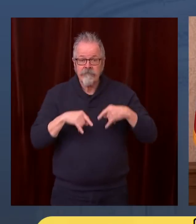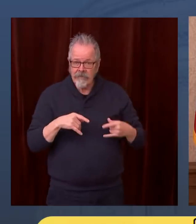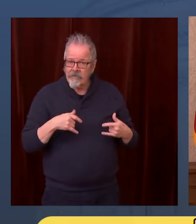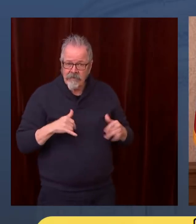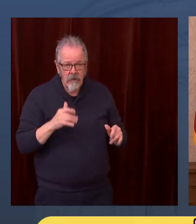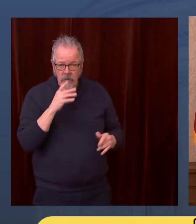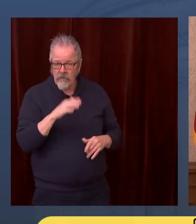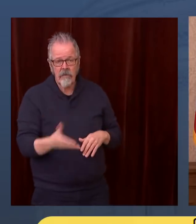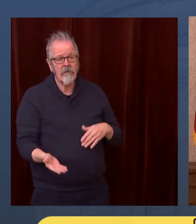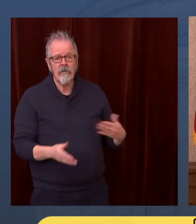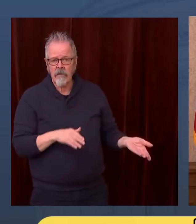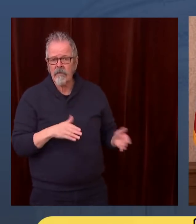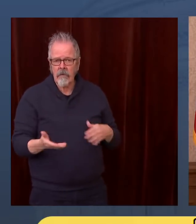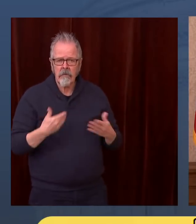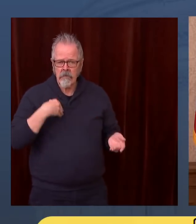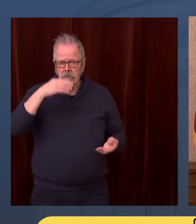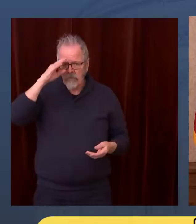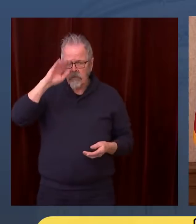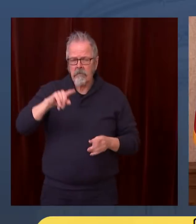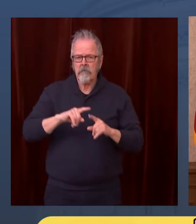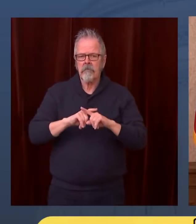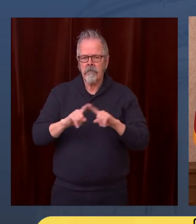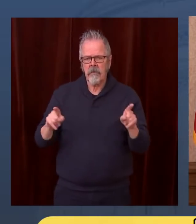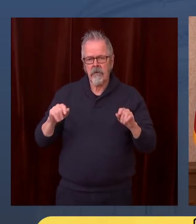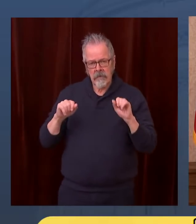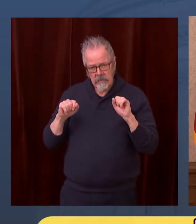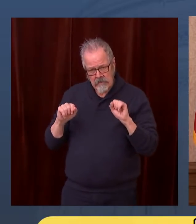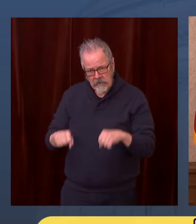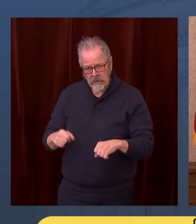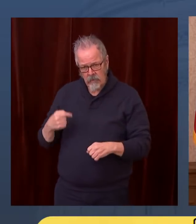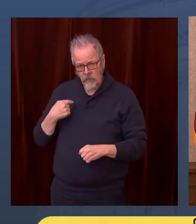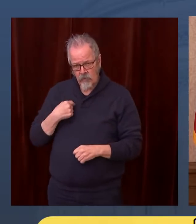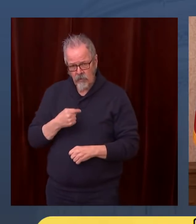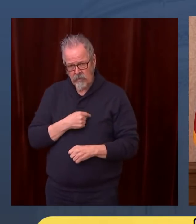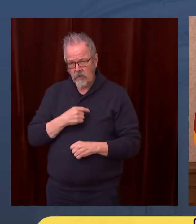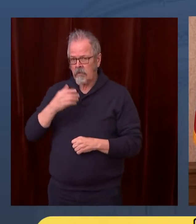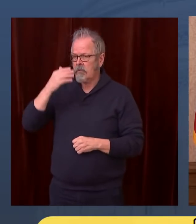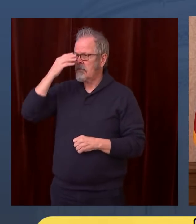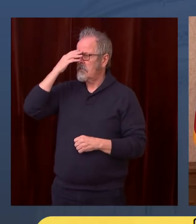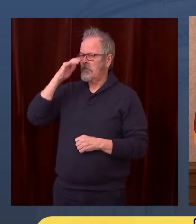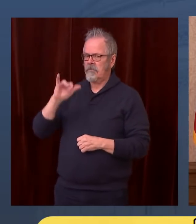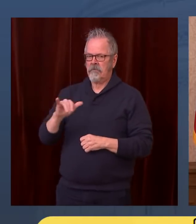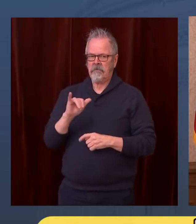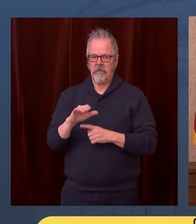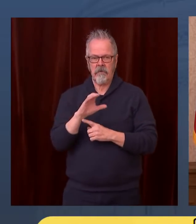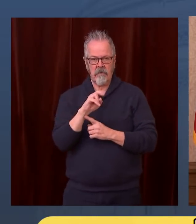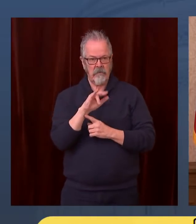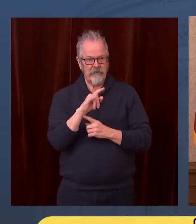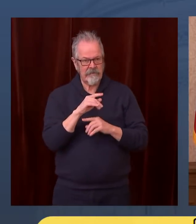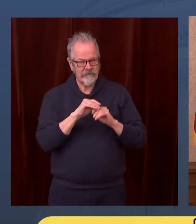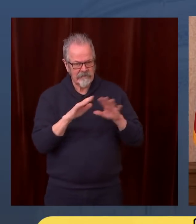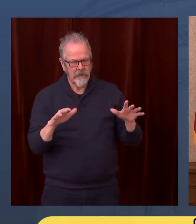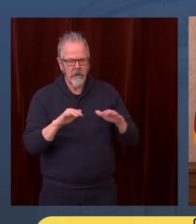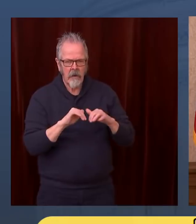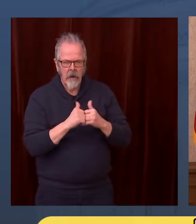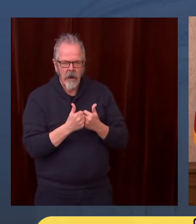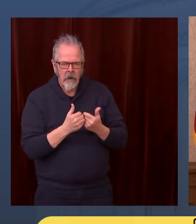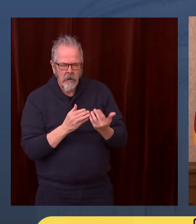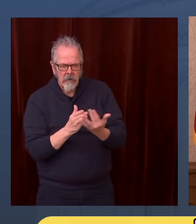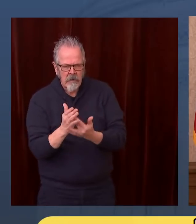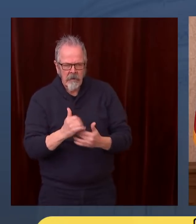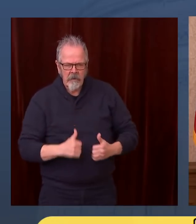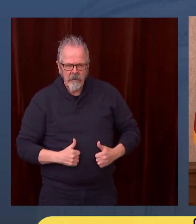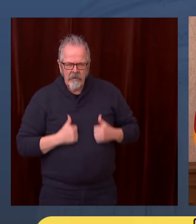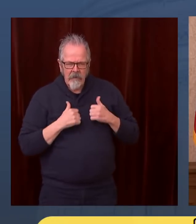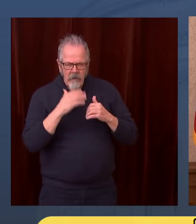But the question is, can we get to a point where we dramatically reduce the mandatory things and respond to it?